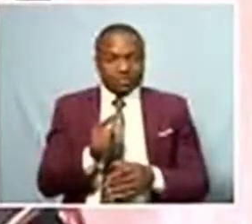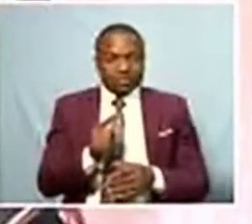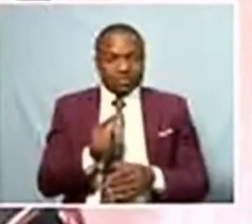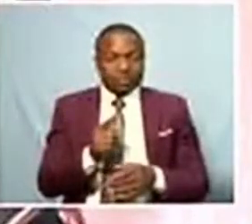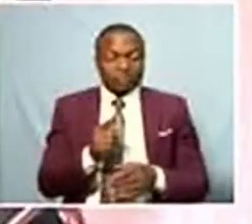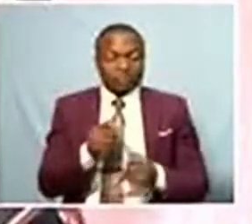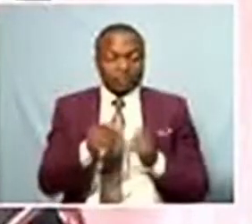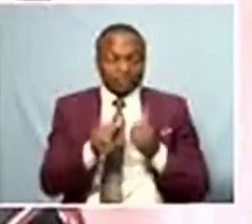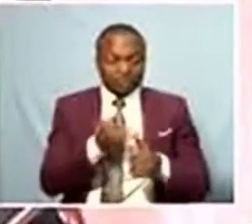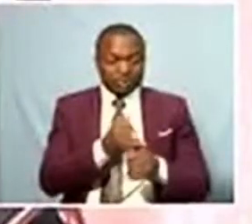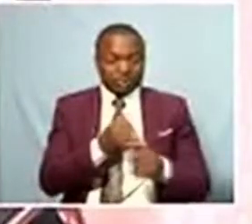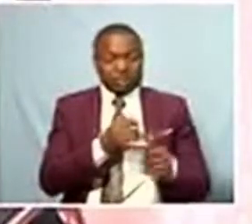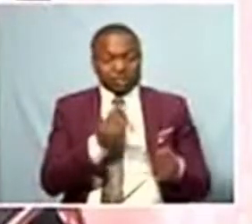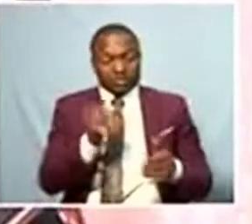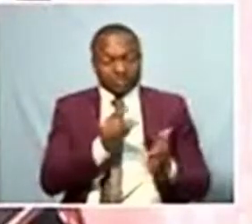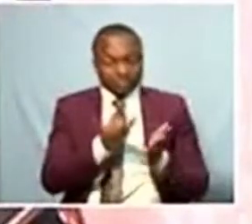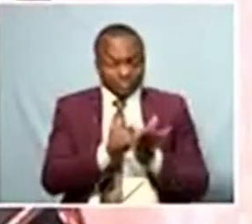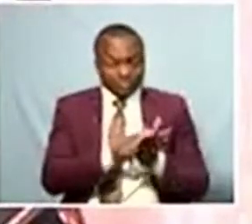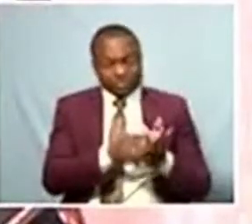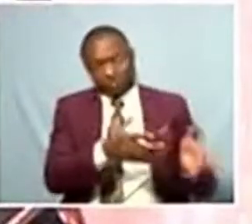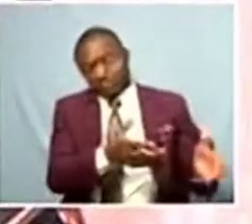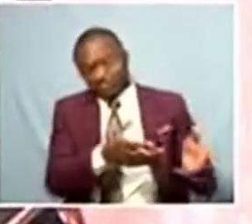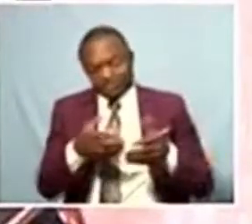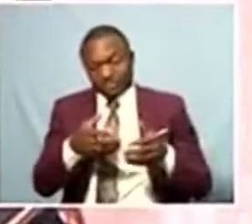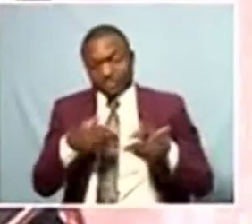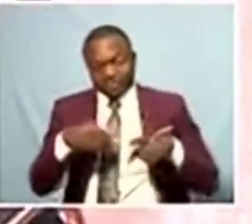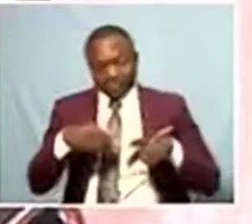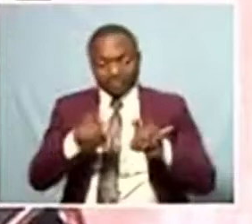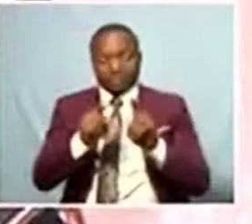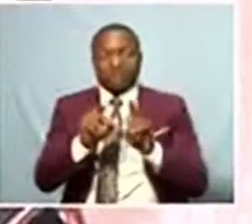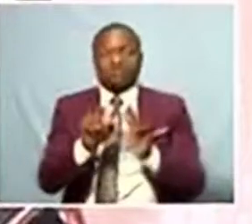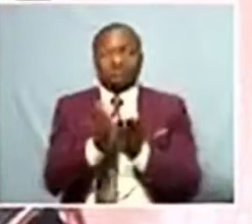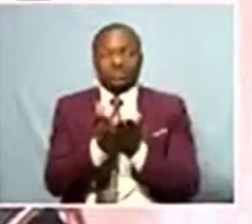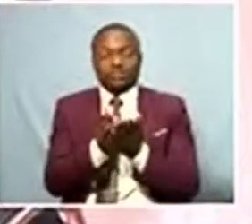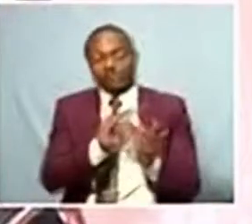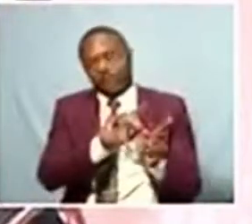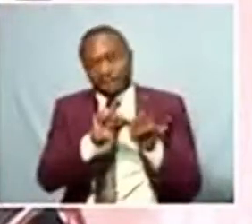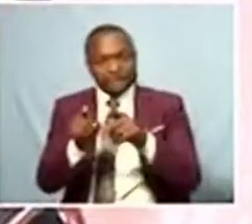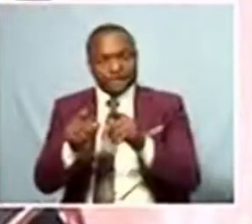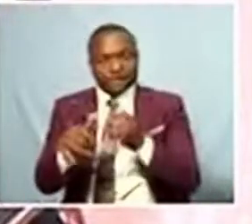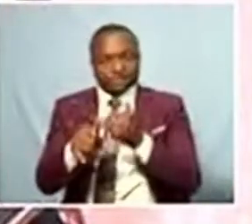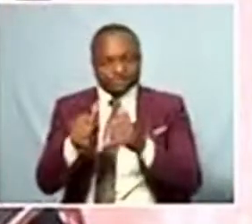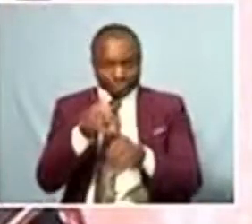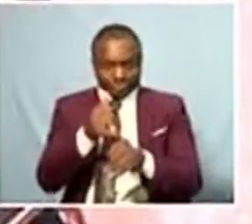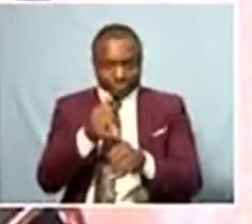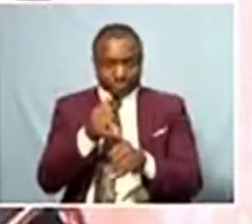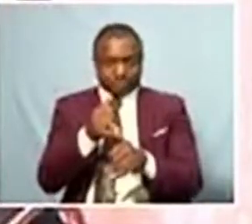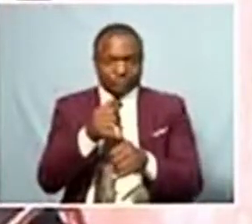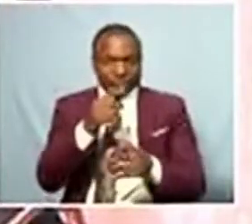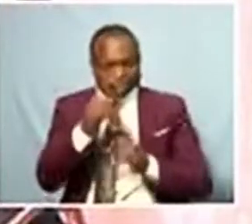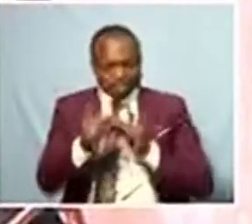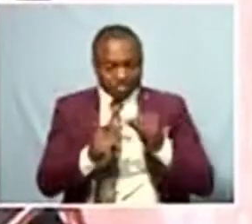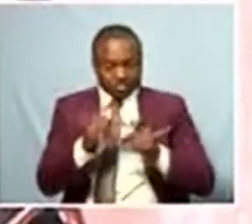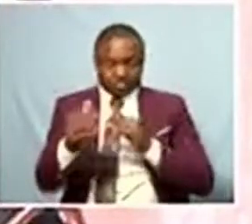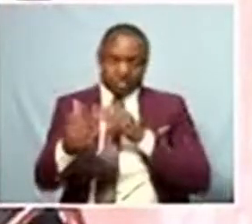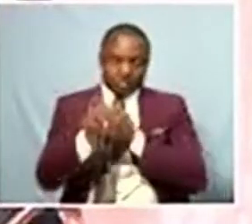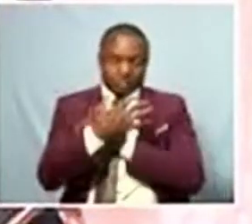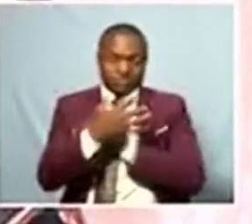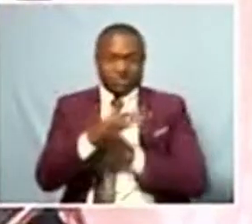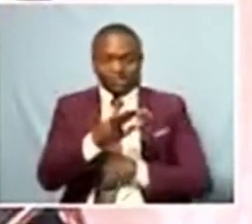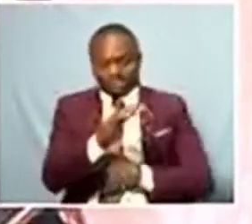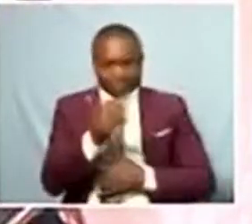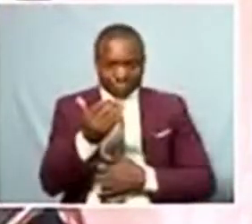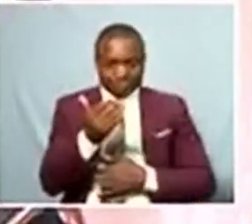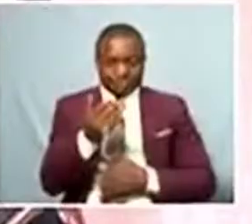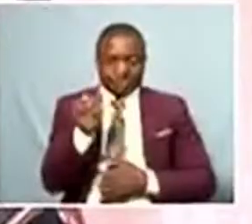dates where the officer travels and collects the passports, goes back to Pretoria, processes, and then they send them back.